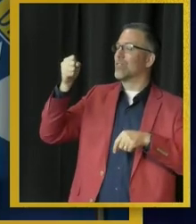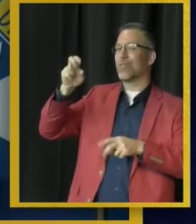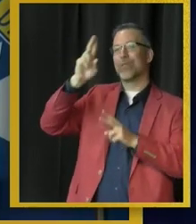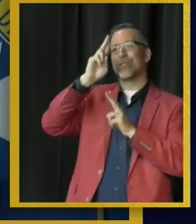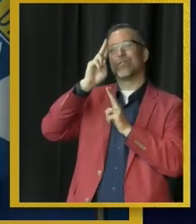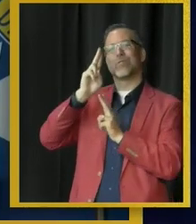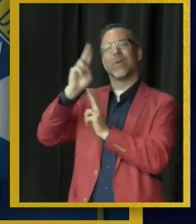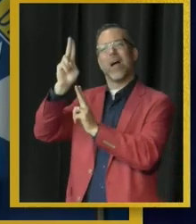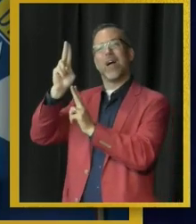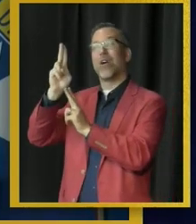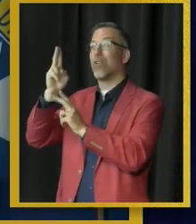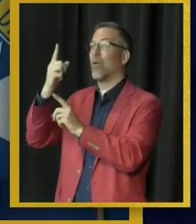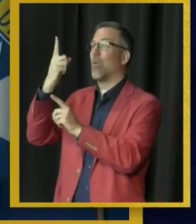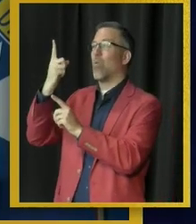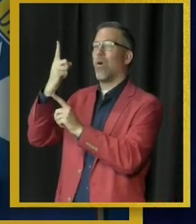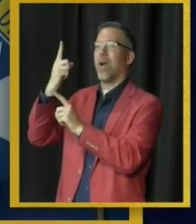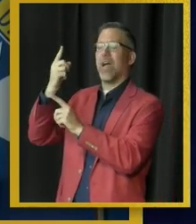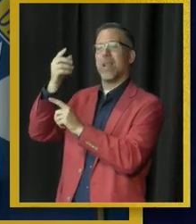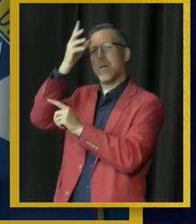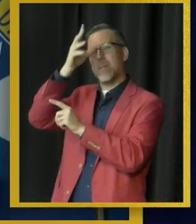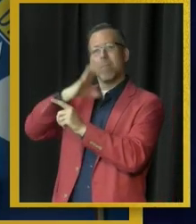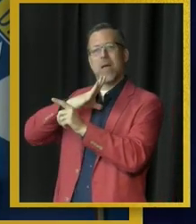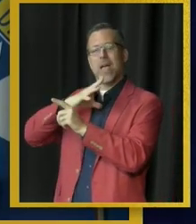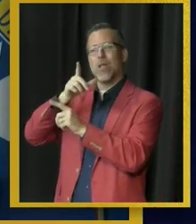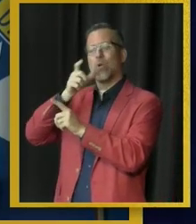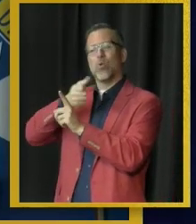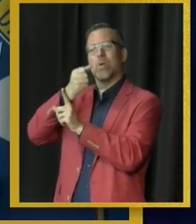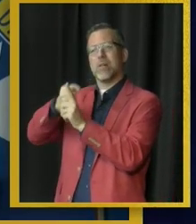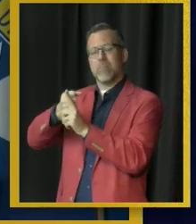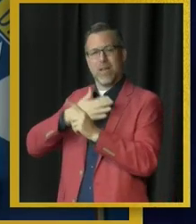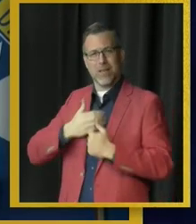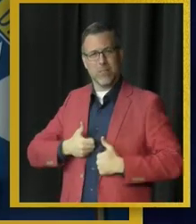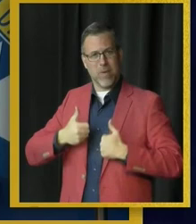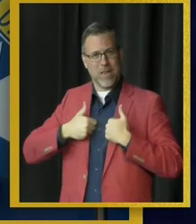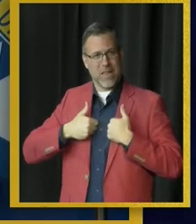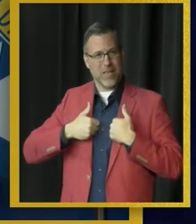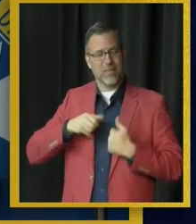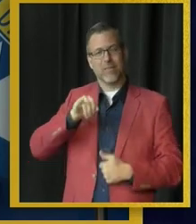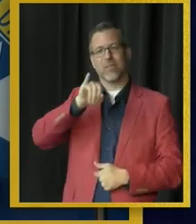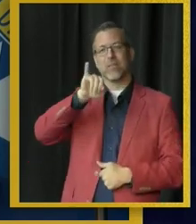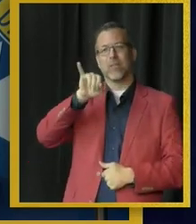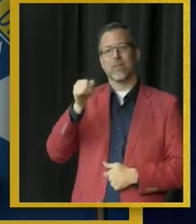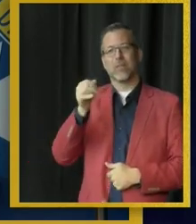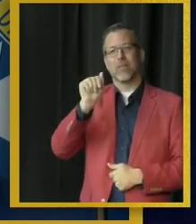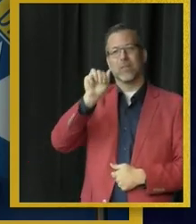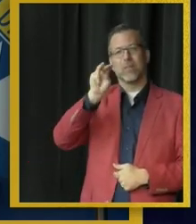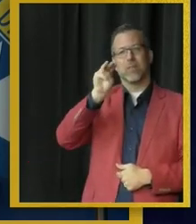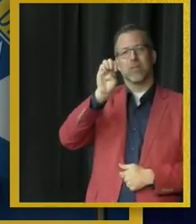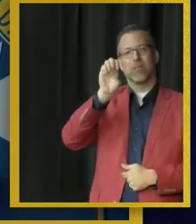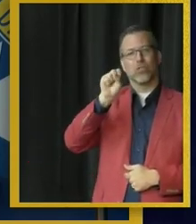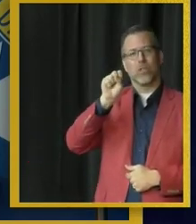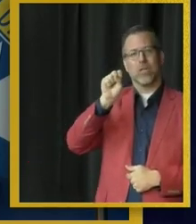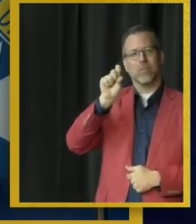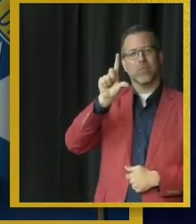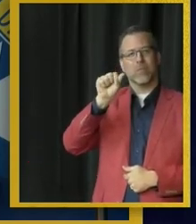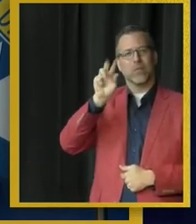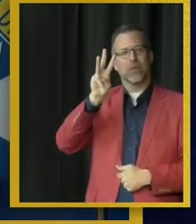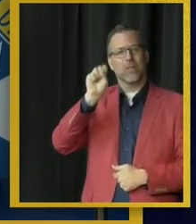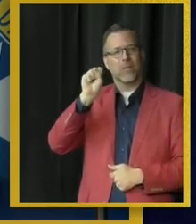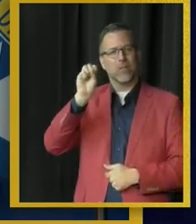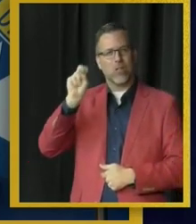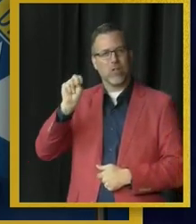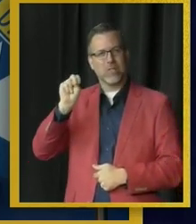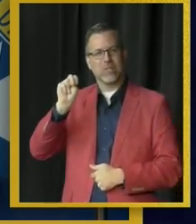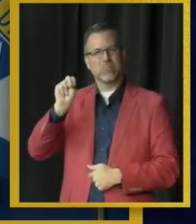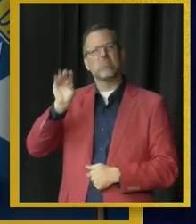of the pioneer human beings that impacted my life, James Lawson. Just that particular name sends